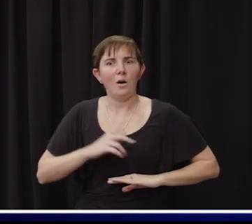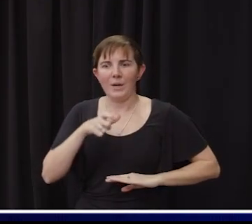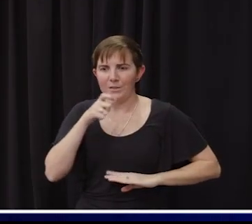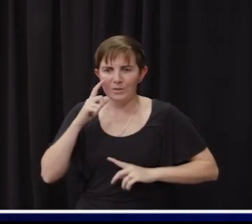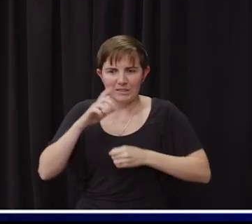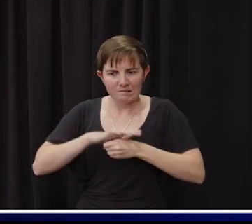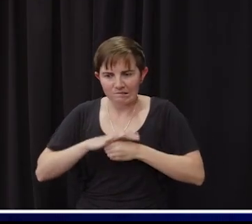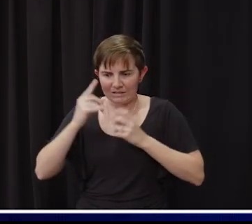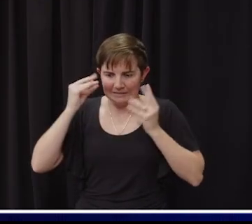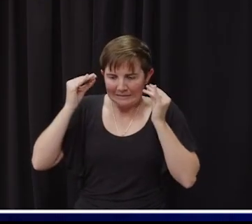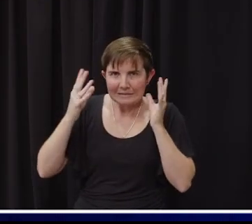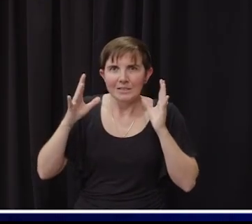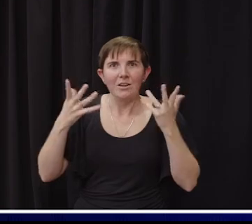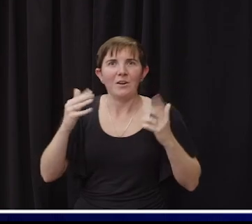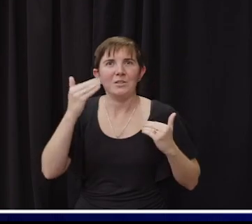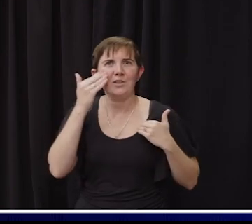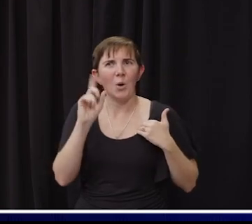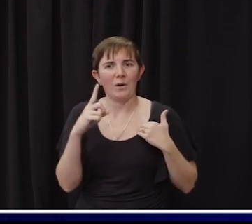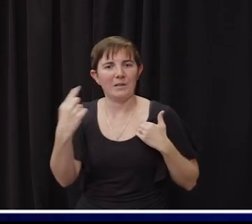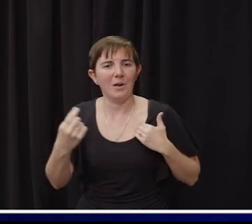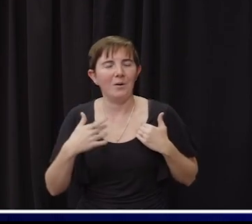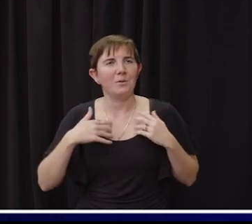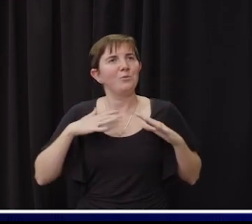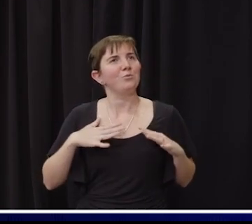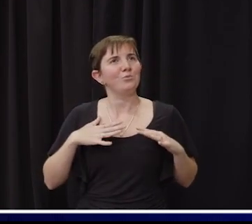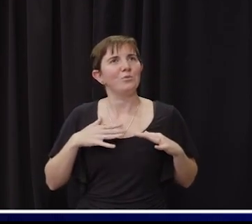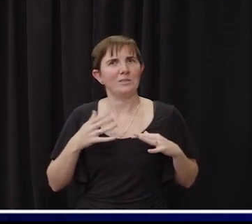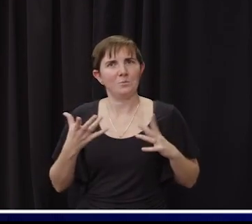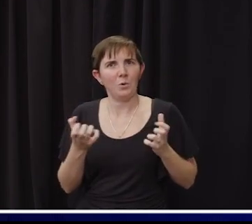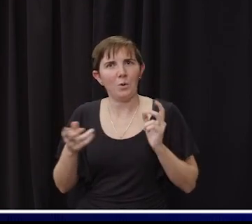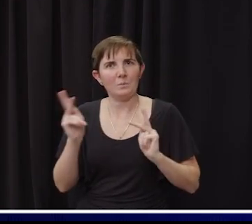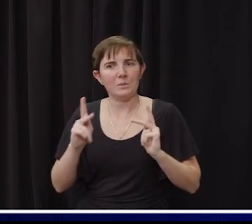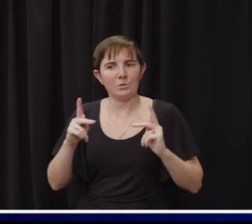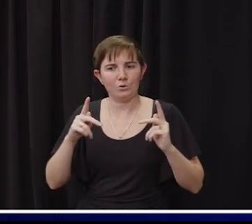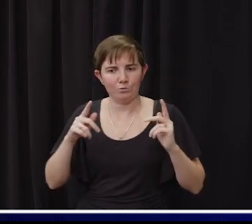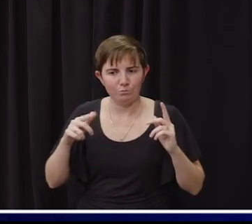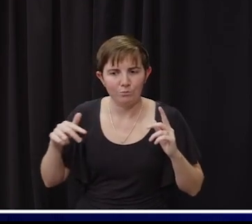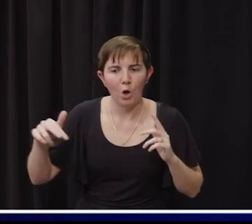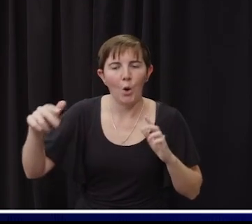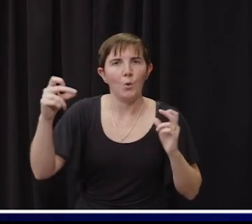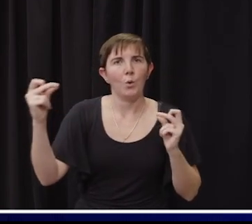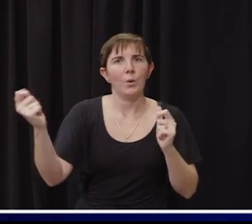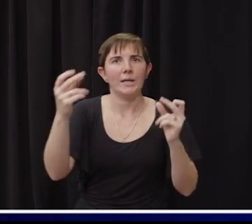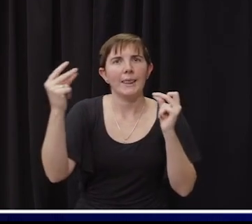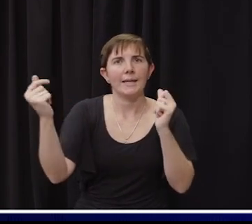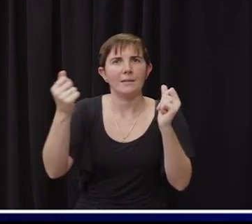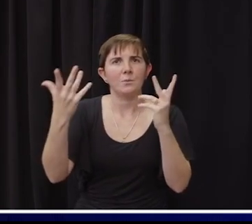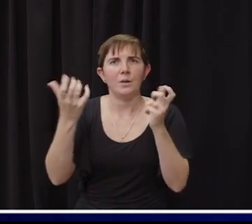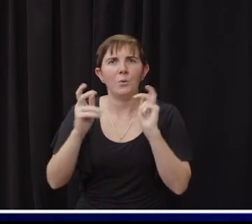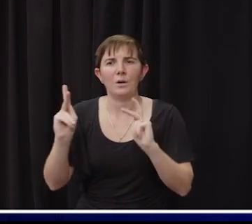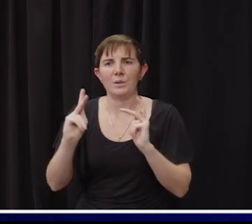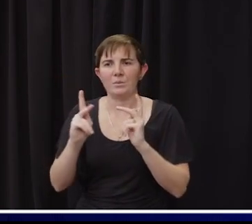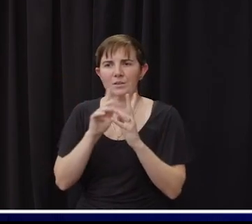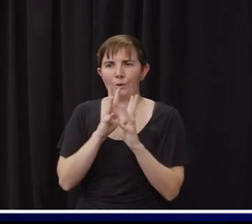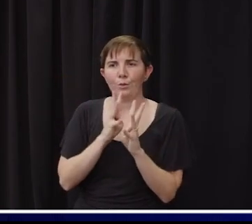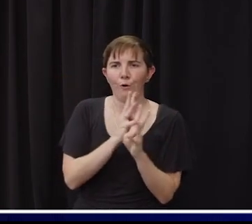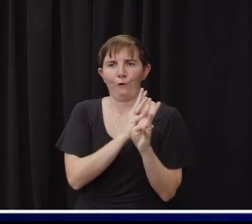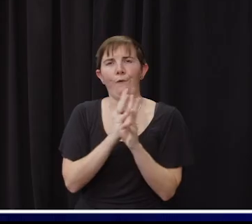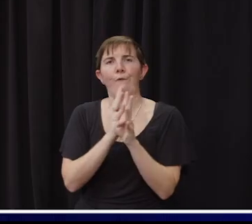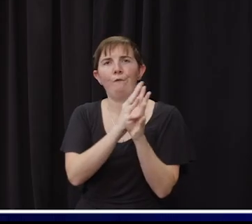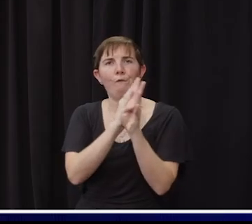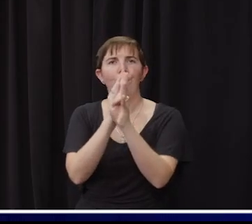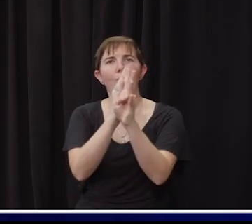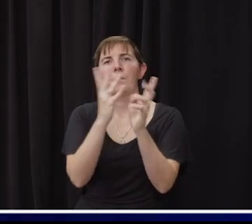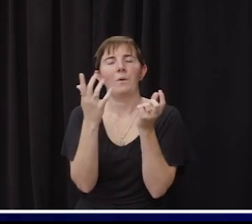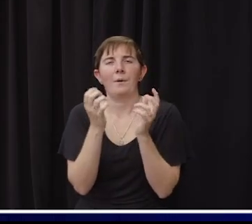of direction. We also want people to move through the building quickly, right? Because we don't want people to get jammed up.